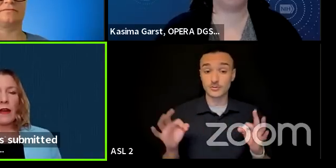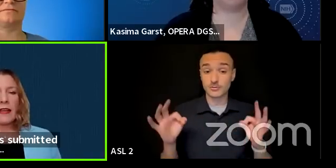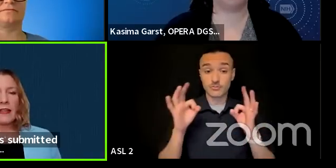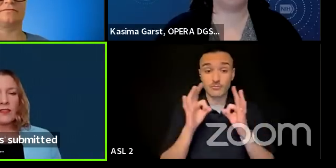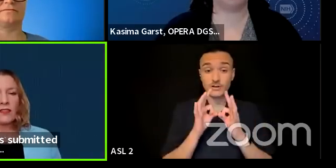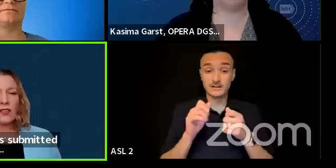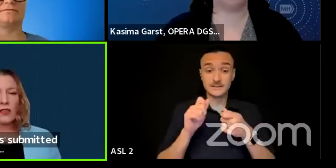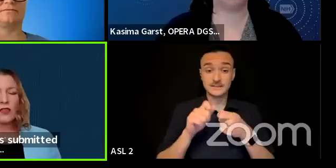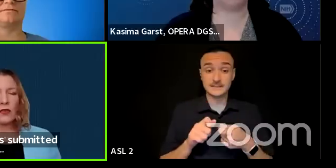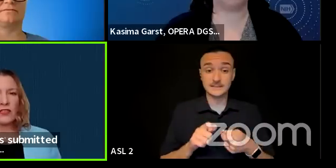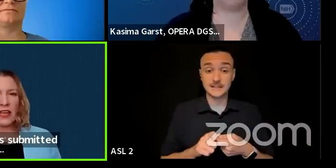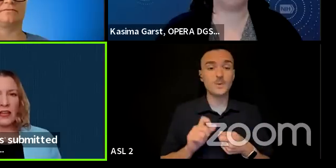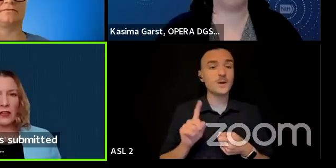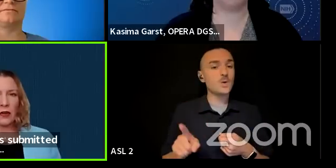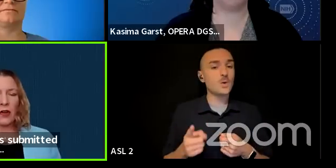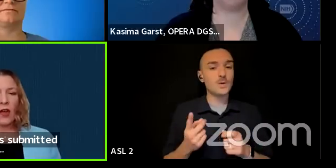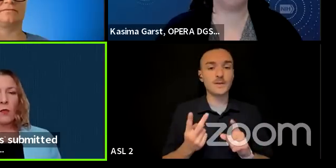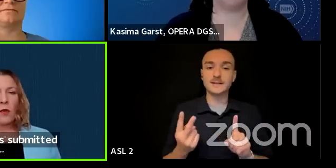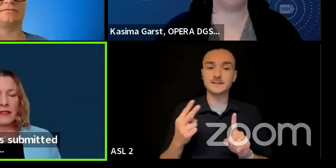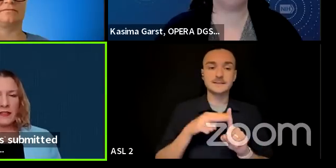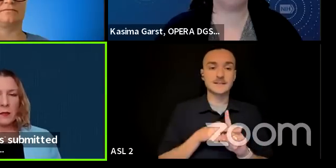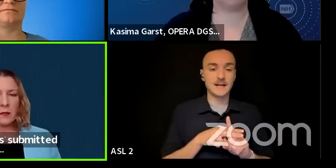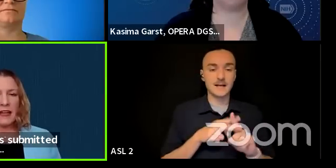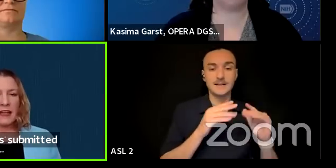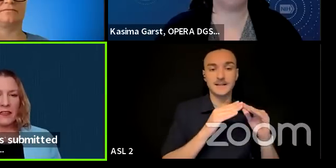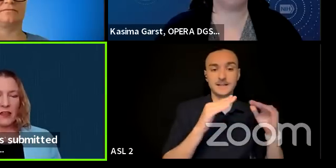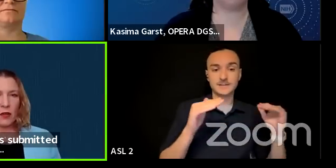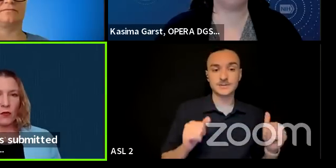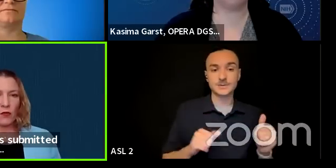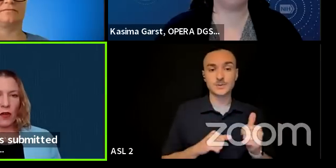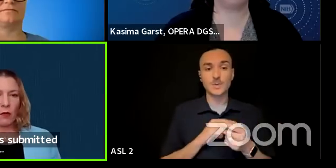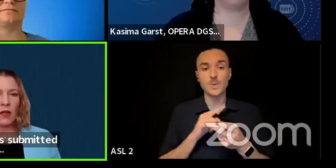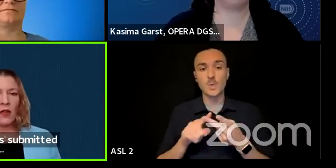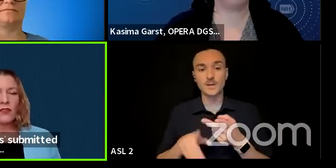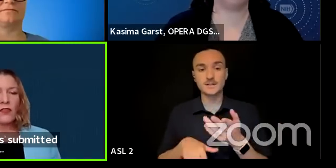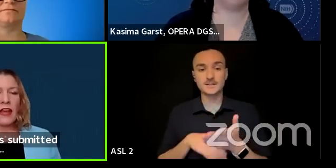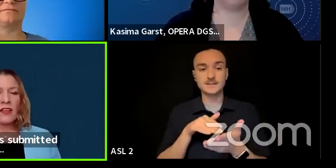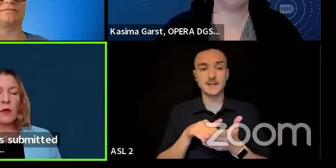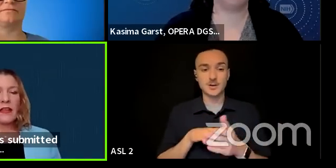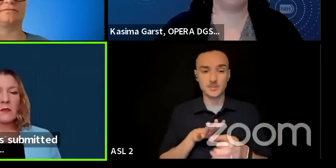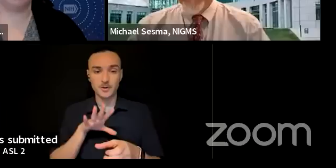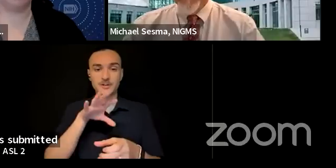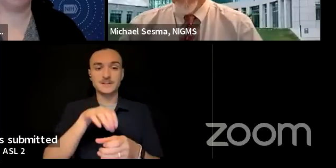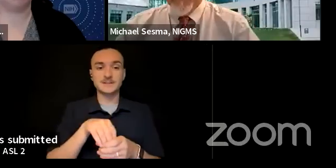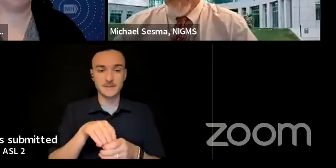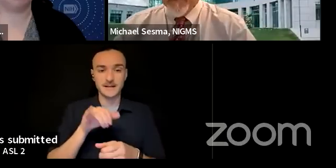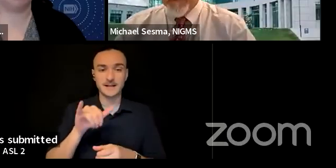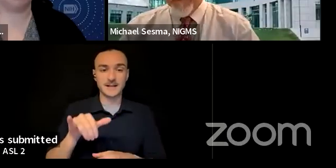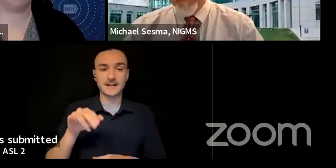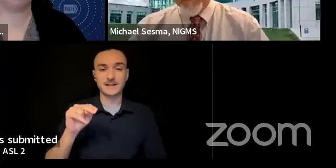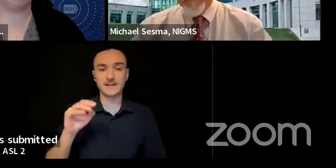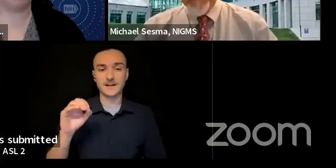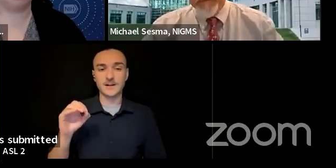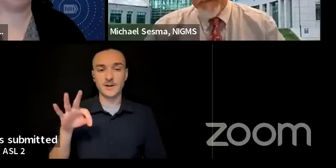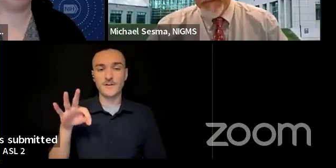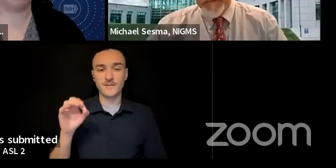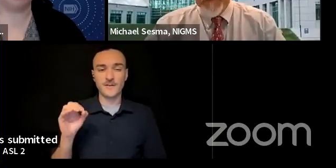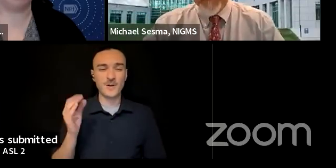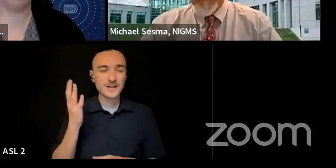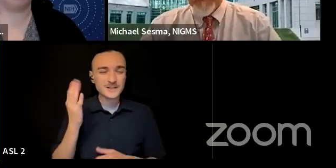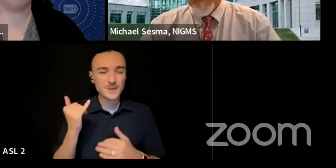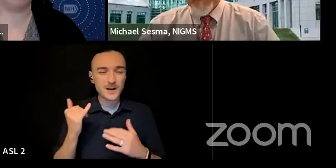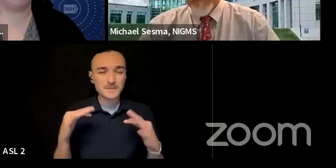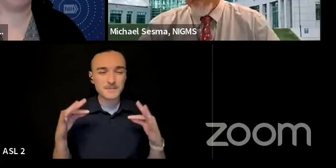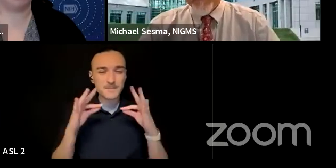assign an institute or center participating in the NOFO. So that's why it's important to discuss your research